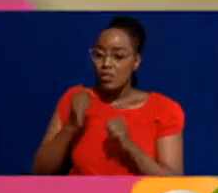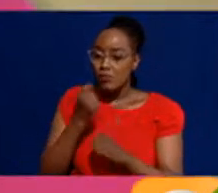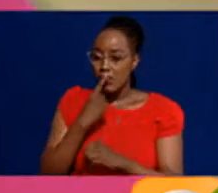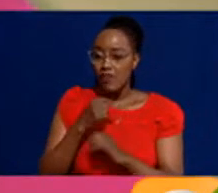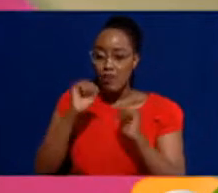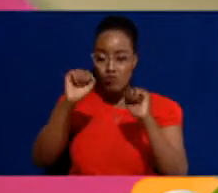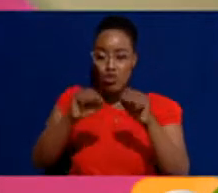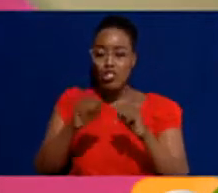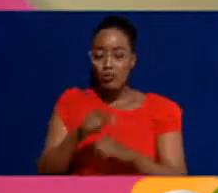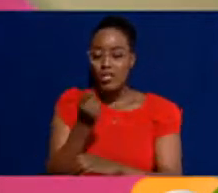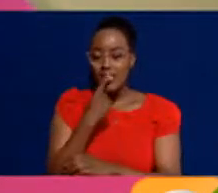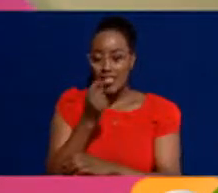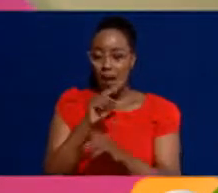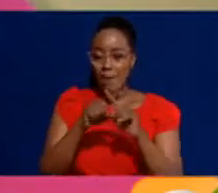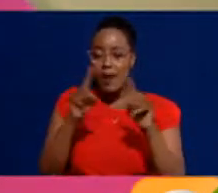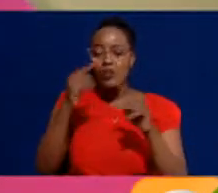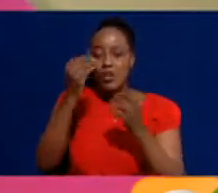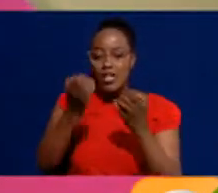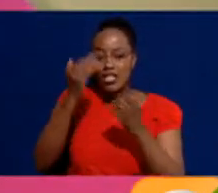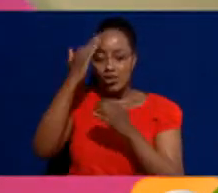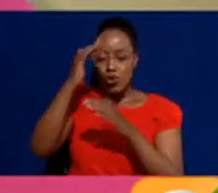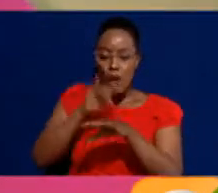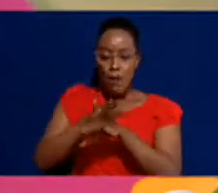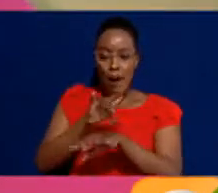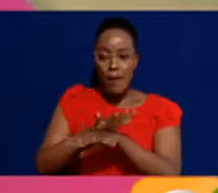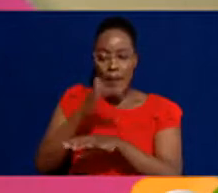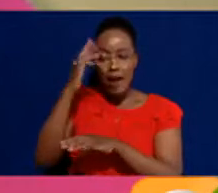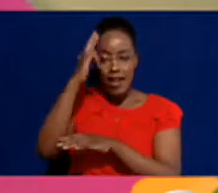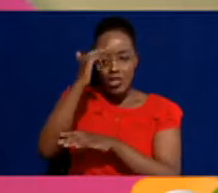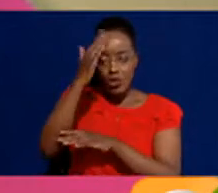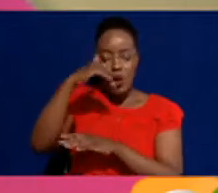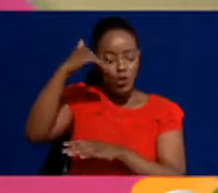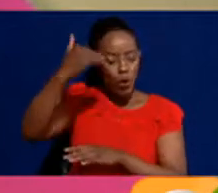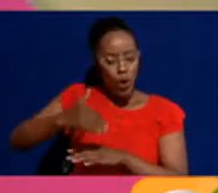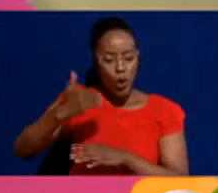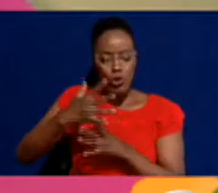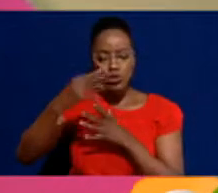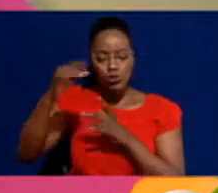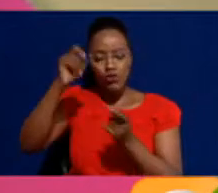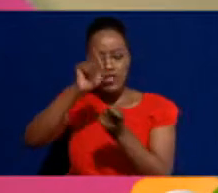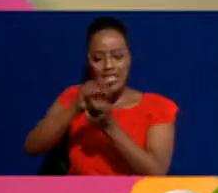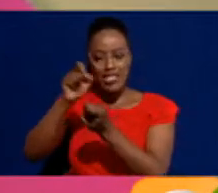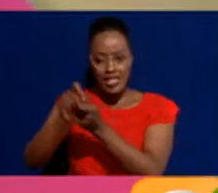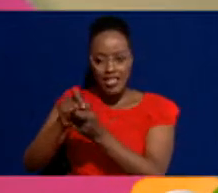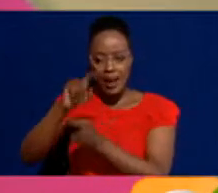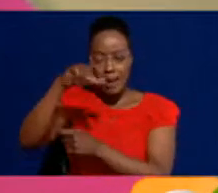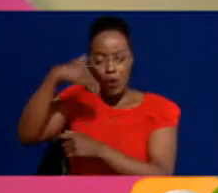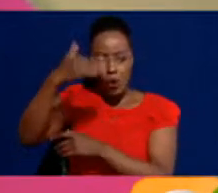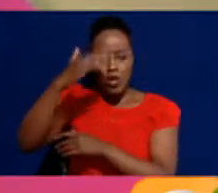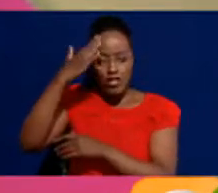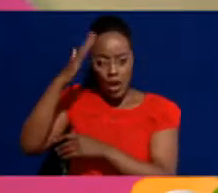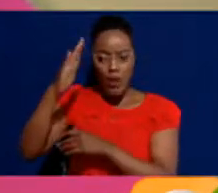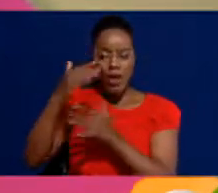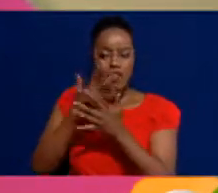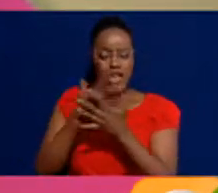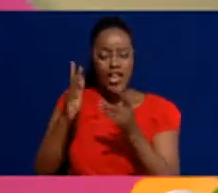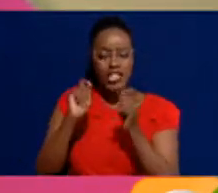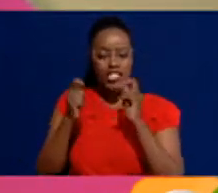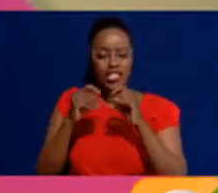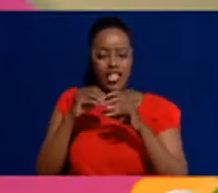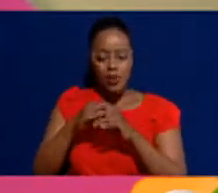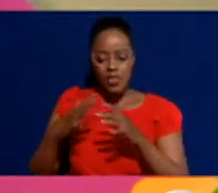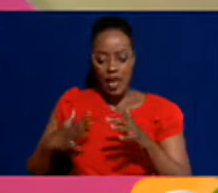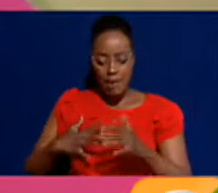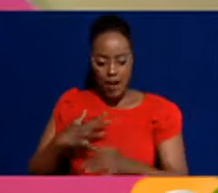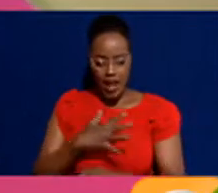potentially curable, but we need to catch it early. That's why we must always go for screening. You must be aware of any changes in your breast.